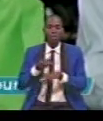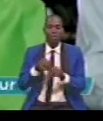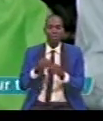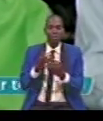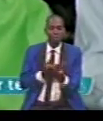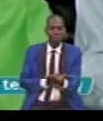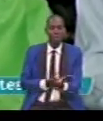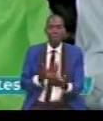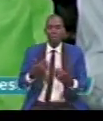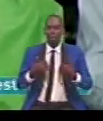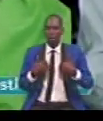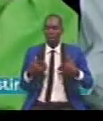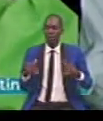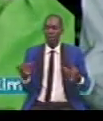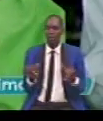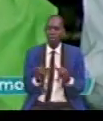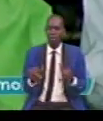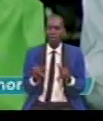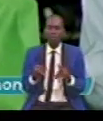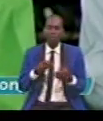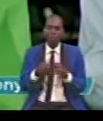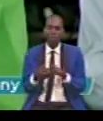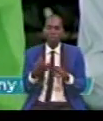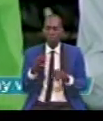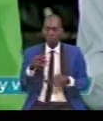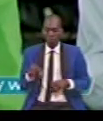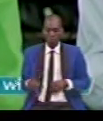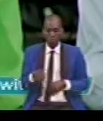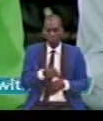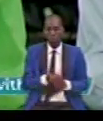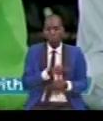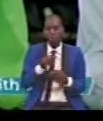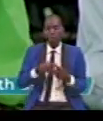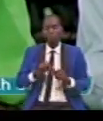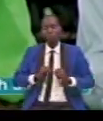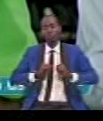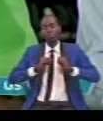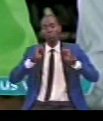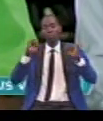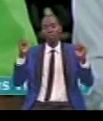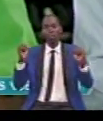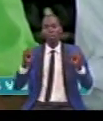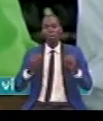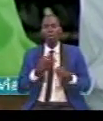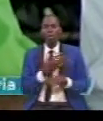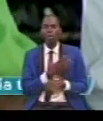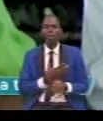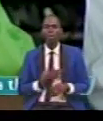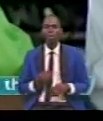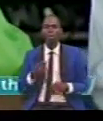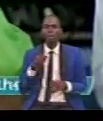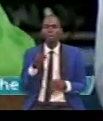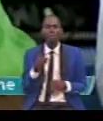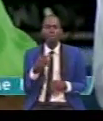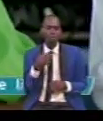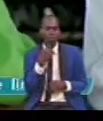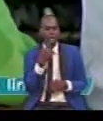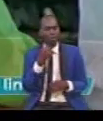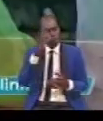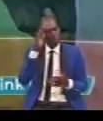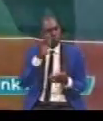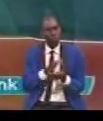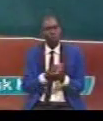had stiff legs when I woke up. But I even told my husband to start